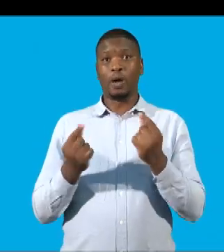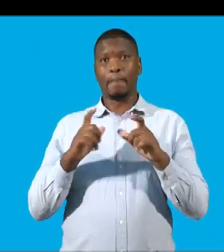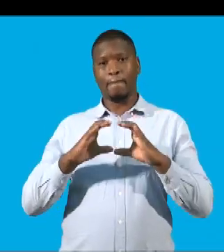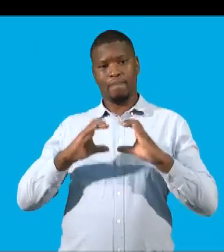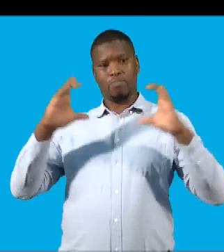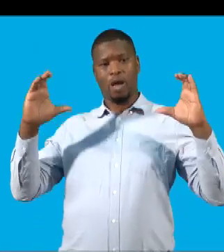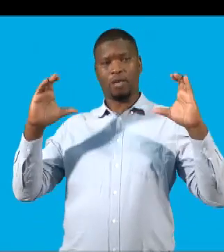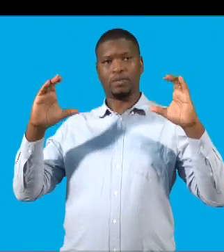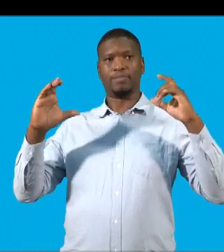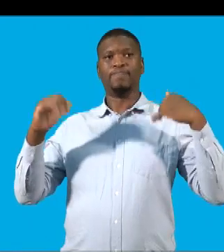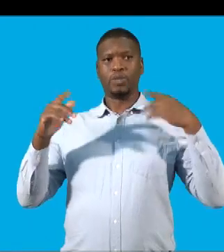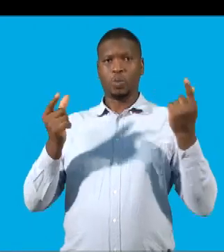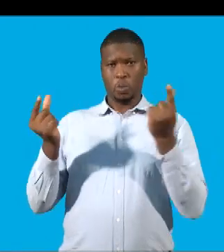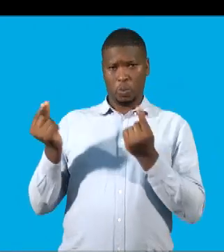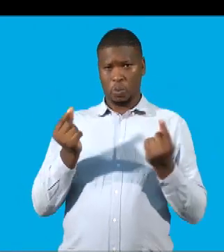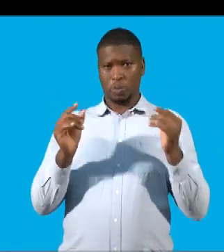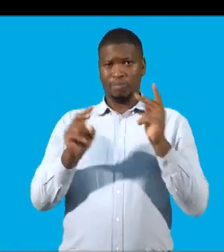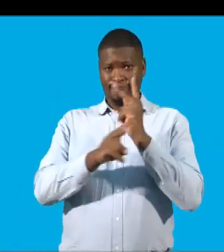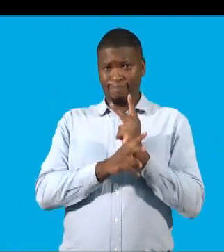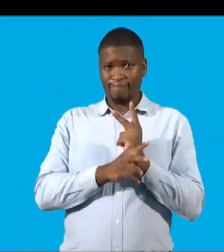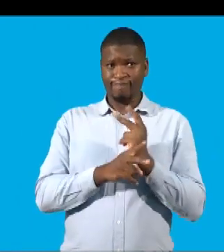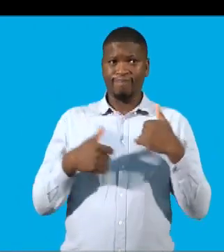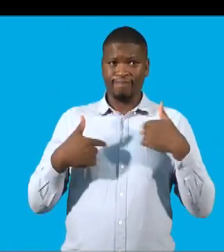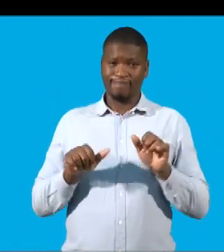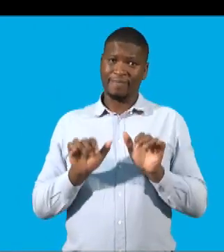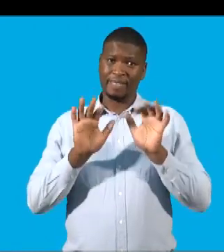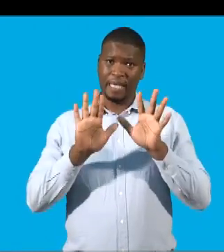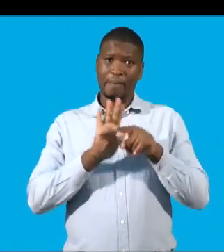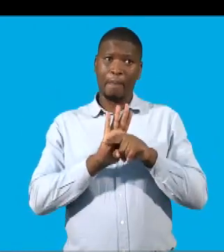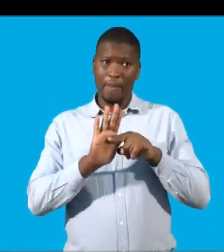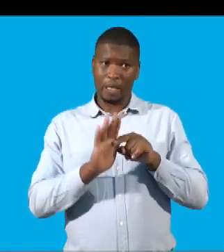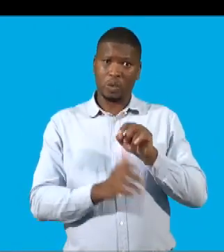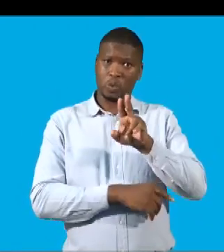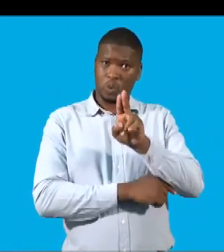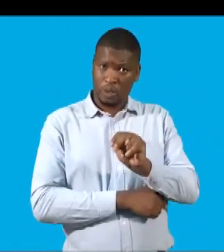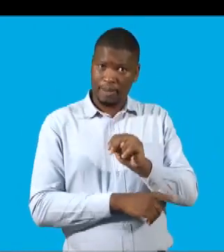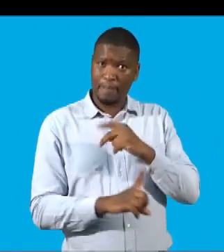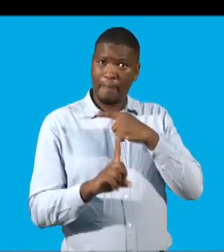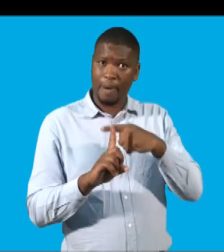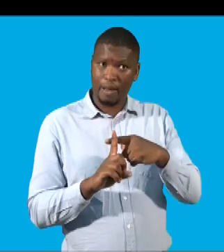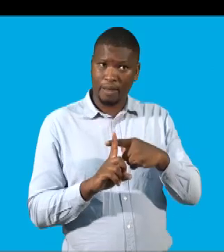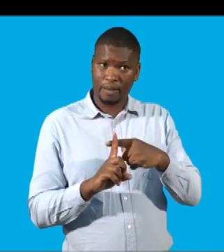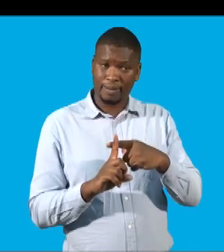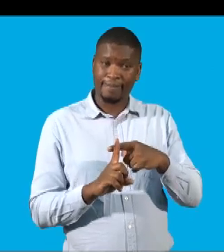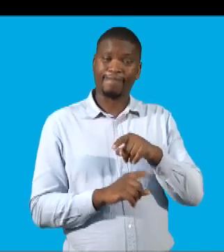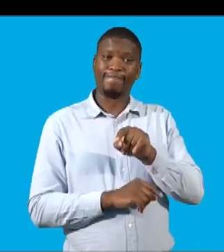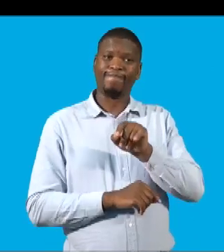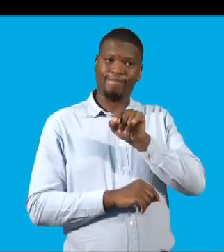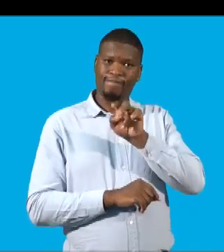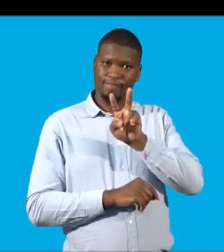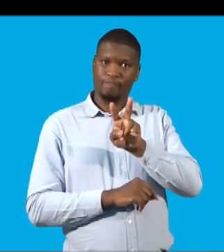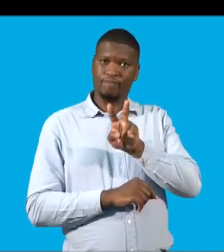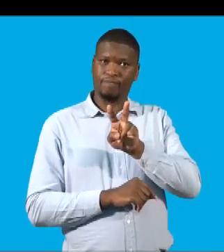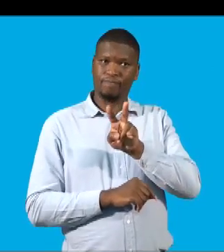that big bracket there, and that is going to be 10 minus a 2n plus